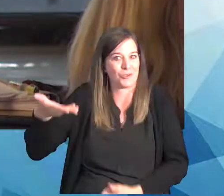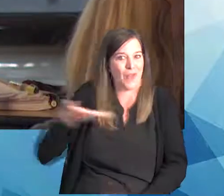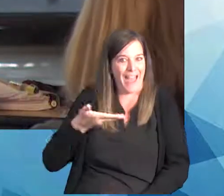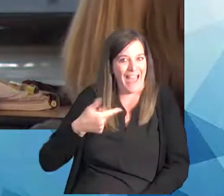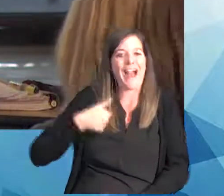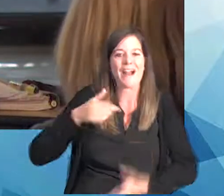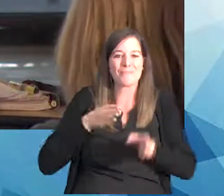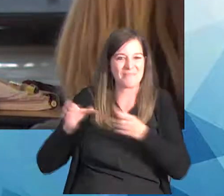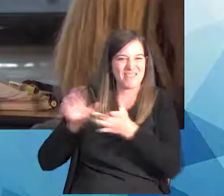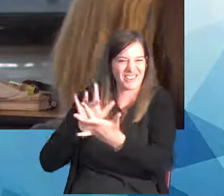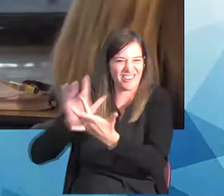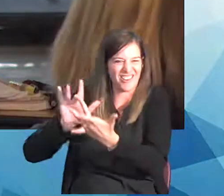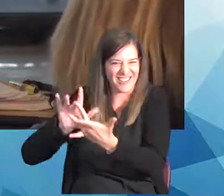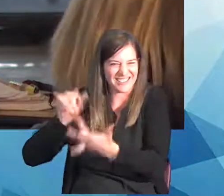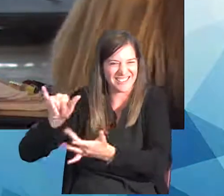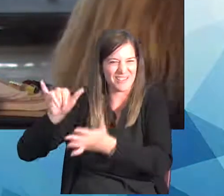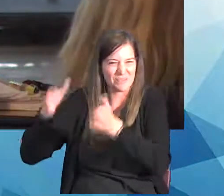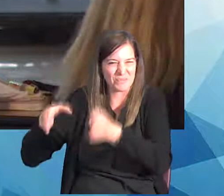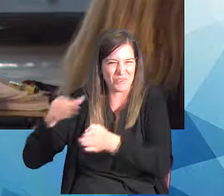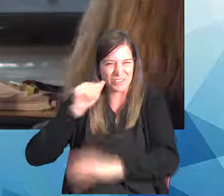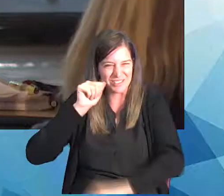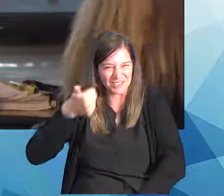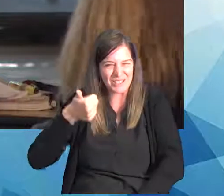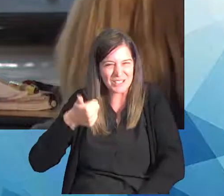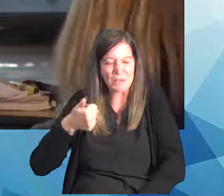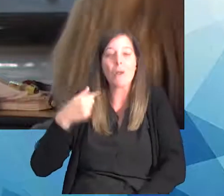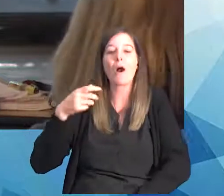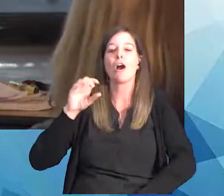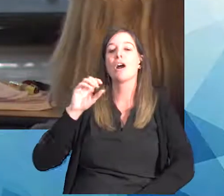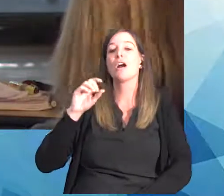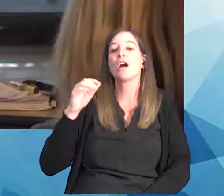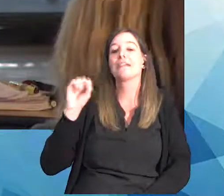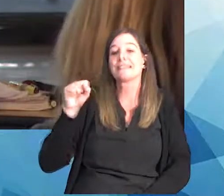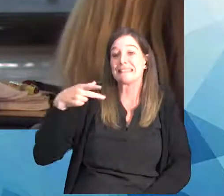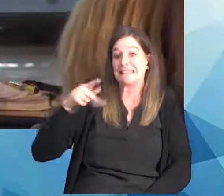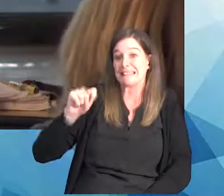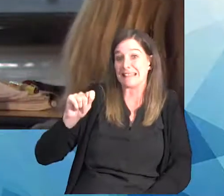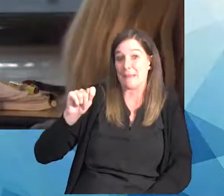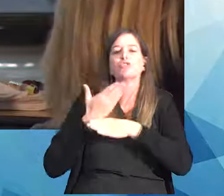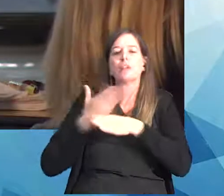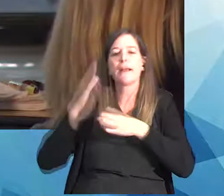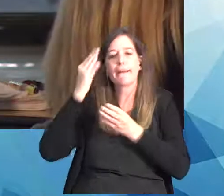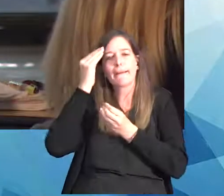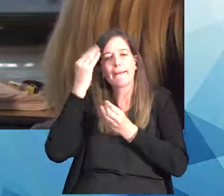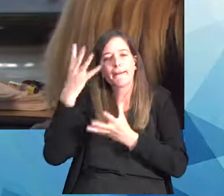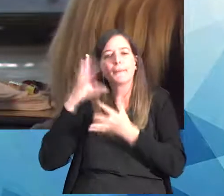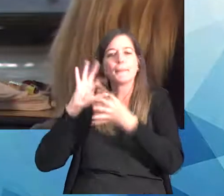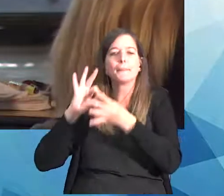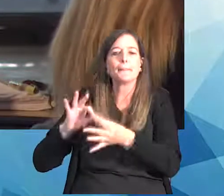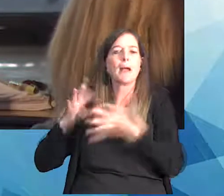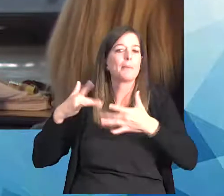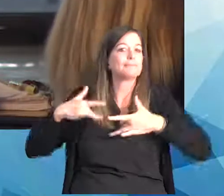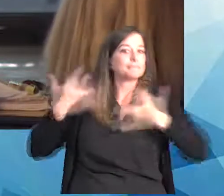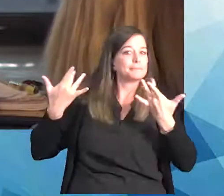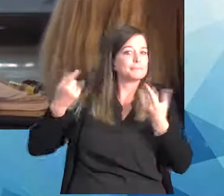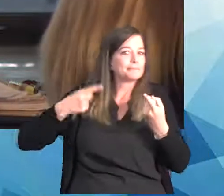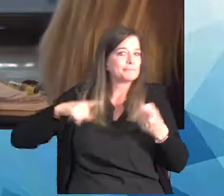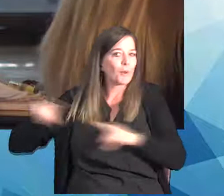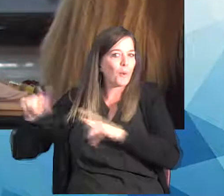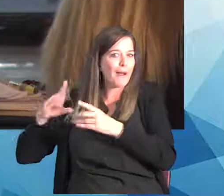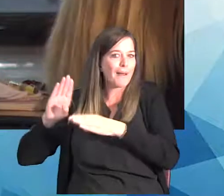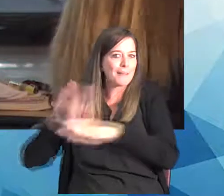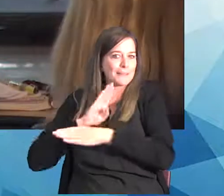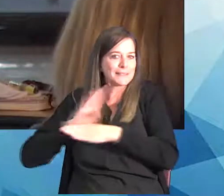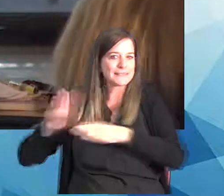And we'll be presenting that to the board for approval at the September 9th board meeting. The team has been working on preparing for the